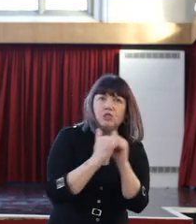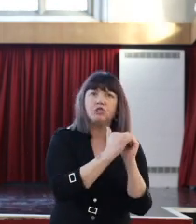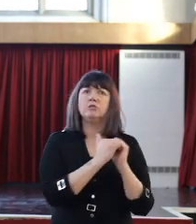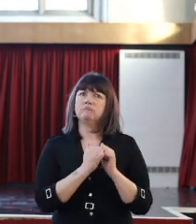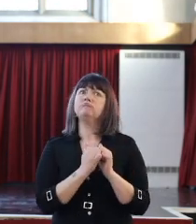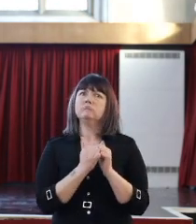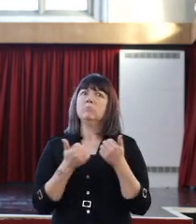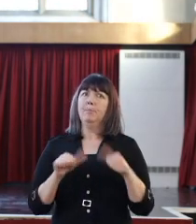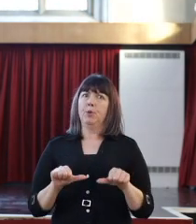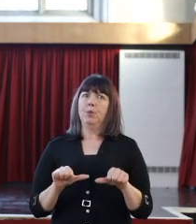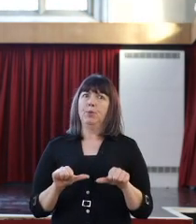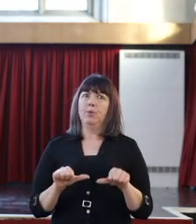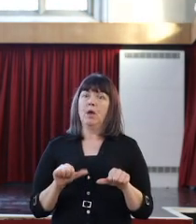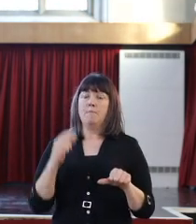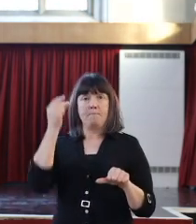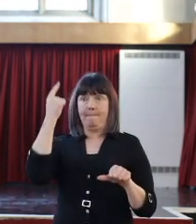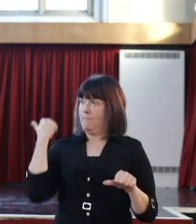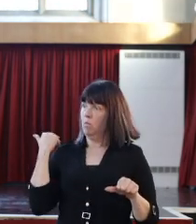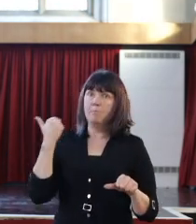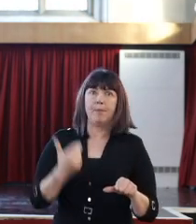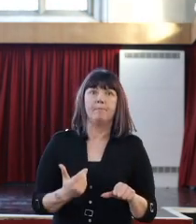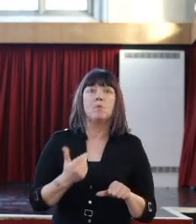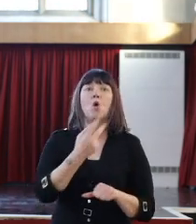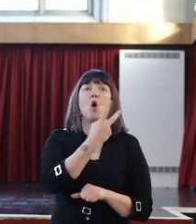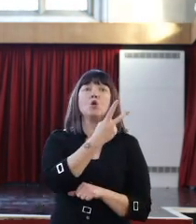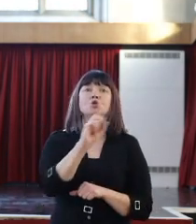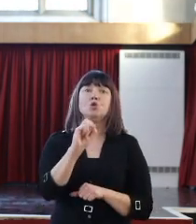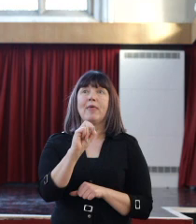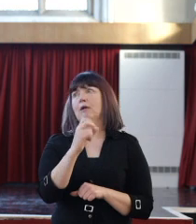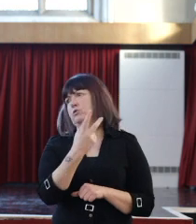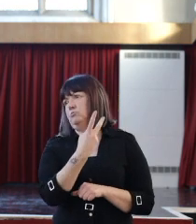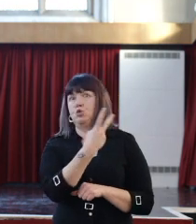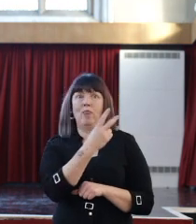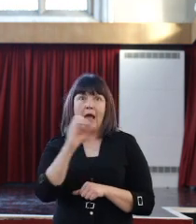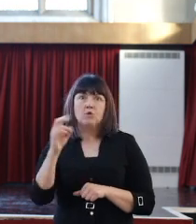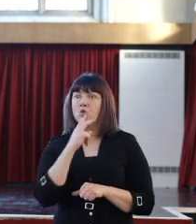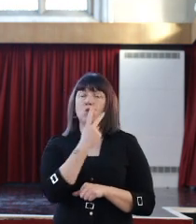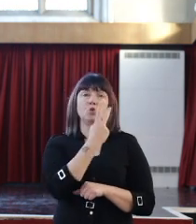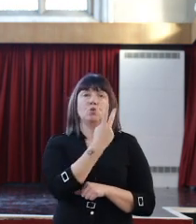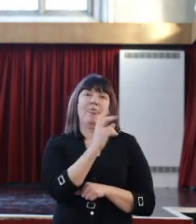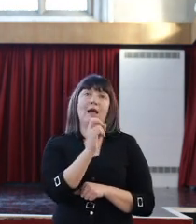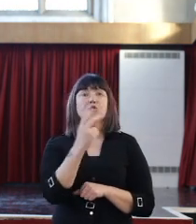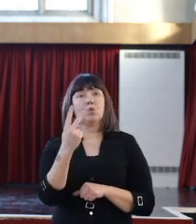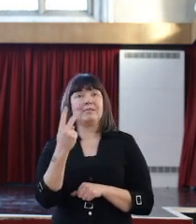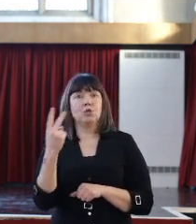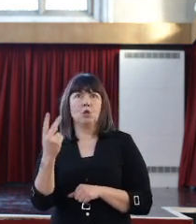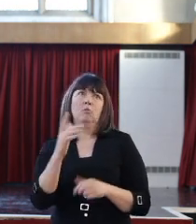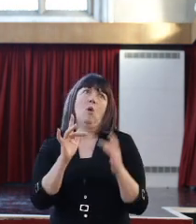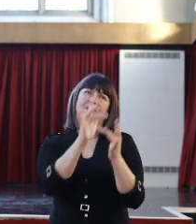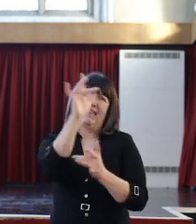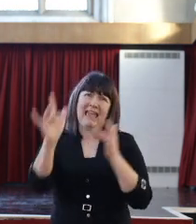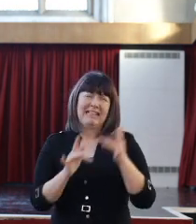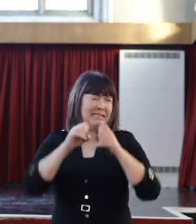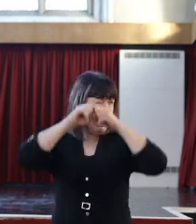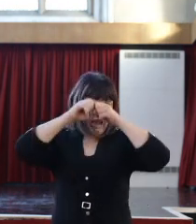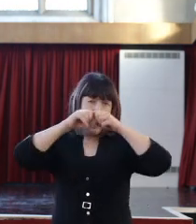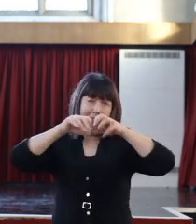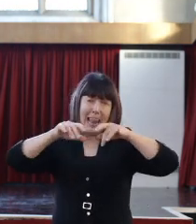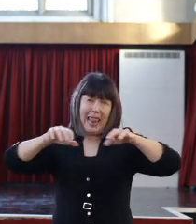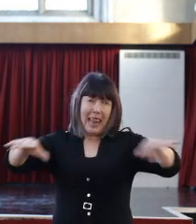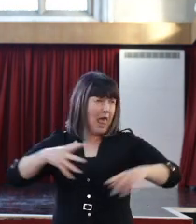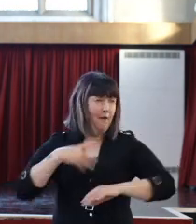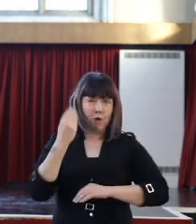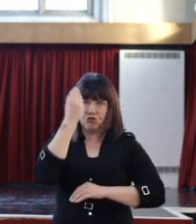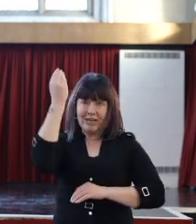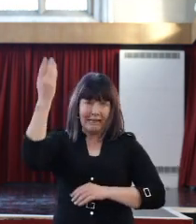So fast forward to now, we've been to 2000, up to 2022. Nowadays, social media and the expansion of the internet means that creative people have everything they